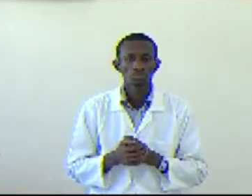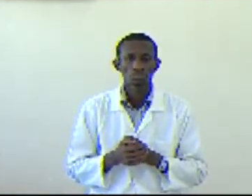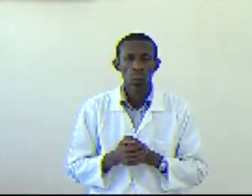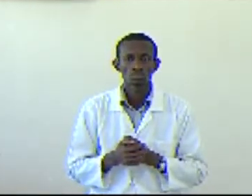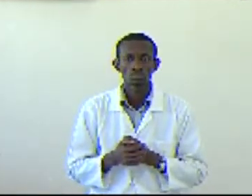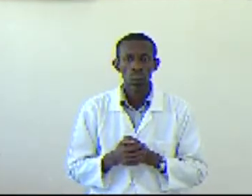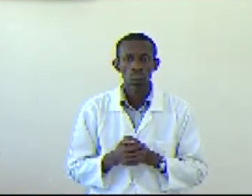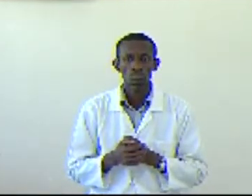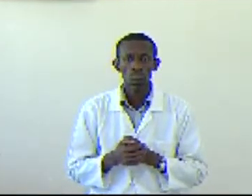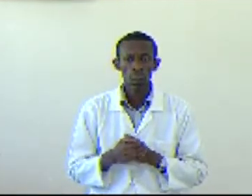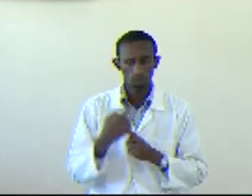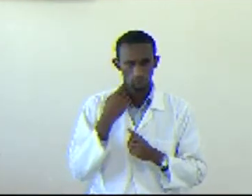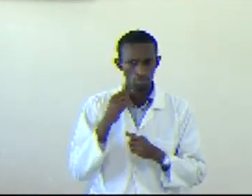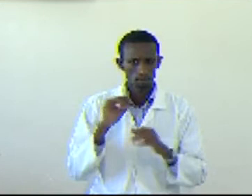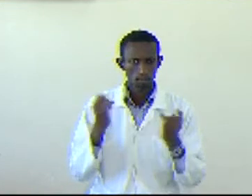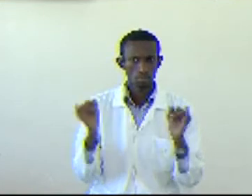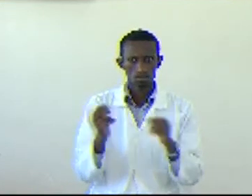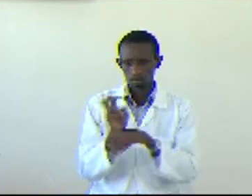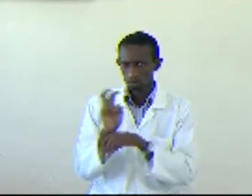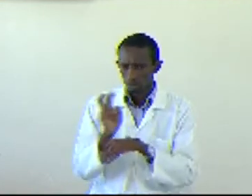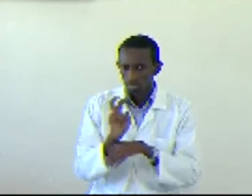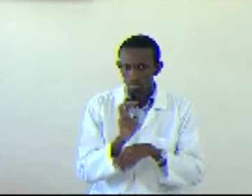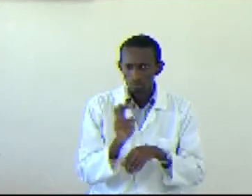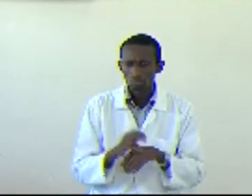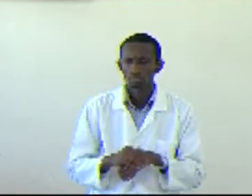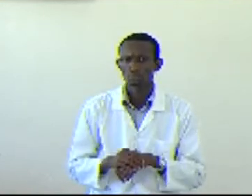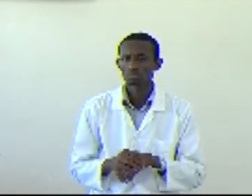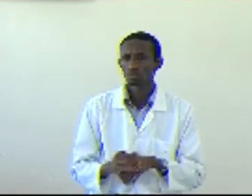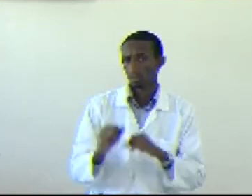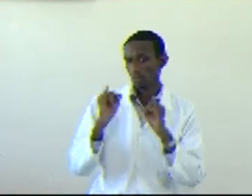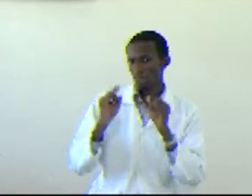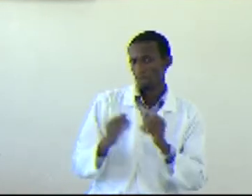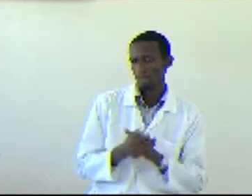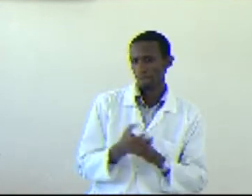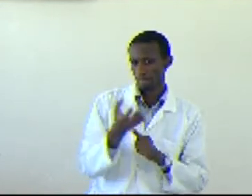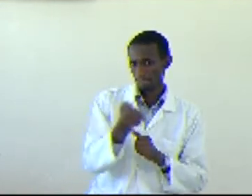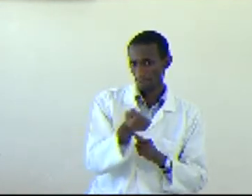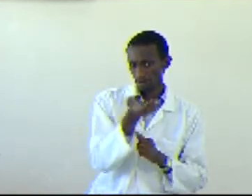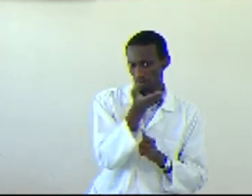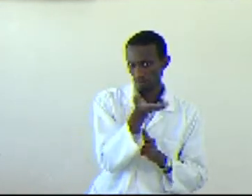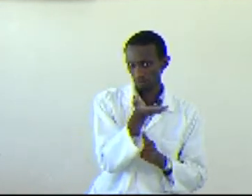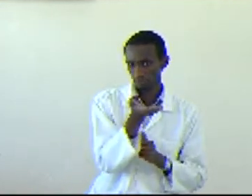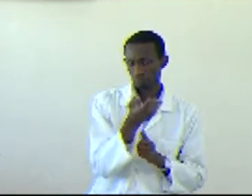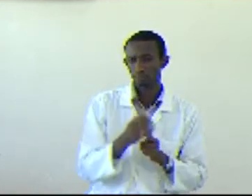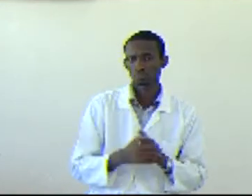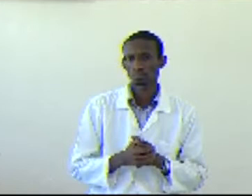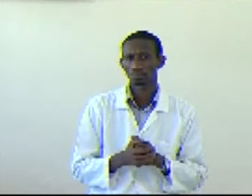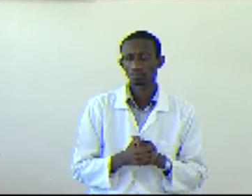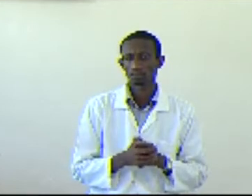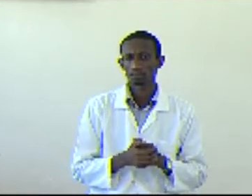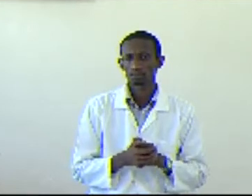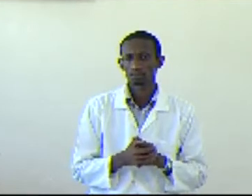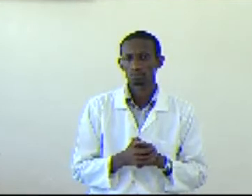So try now to observe that. So when we put that when we try now